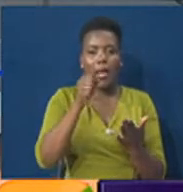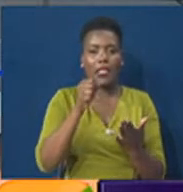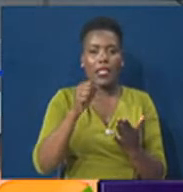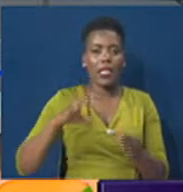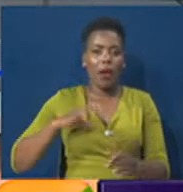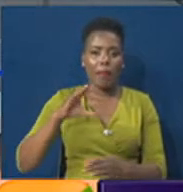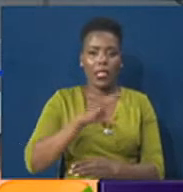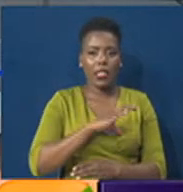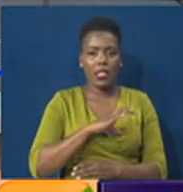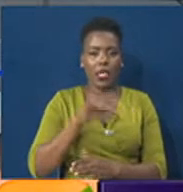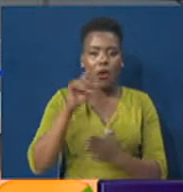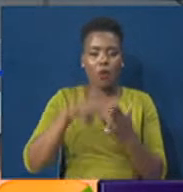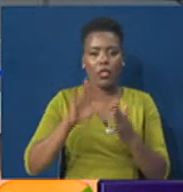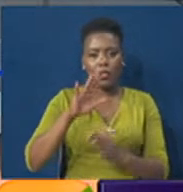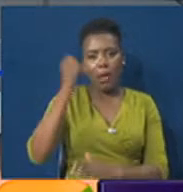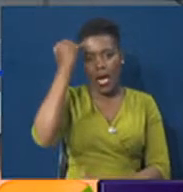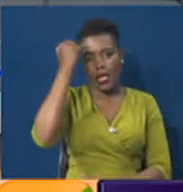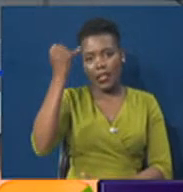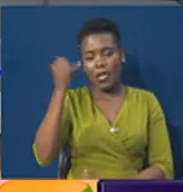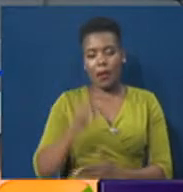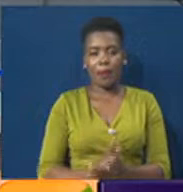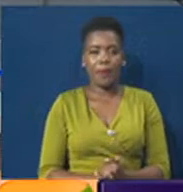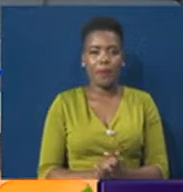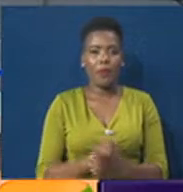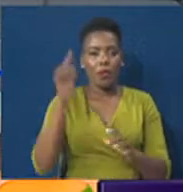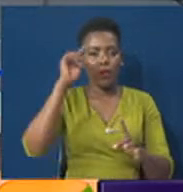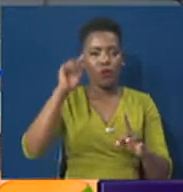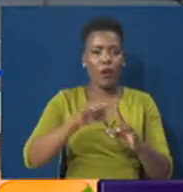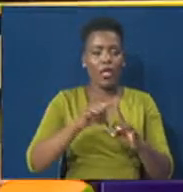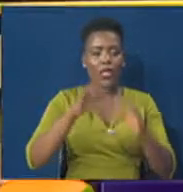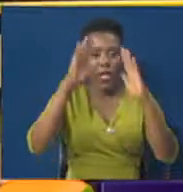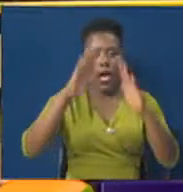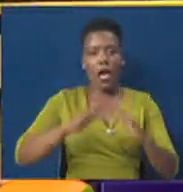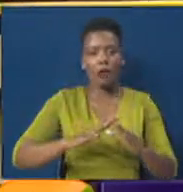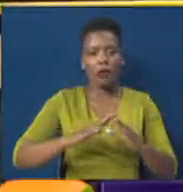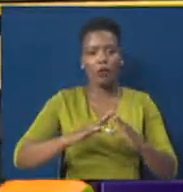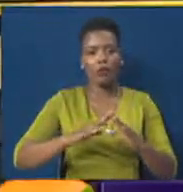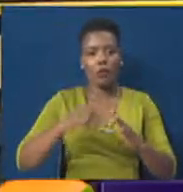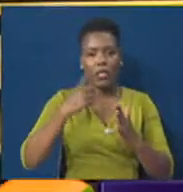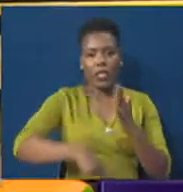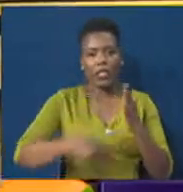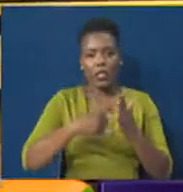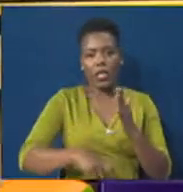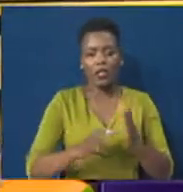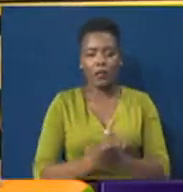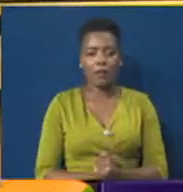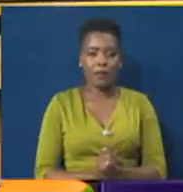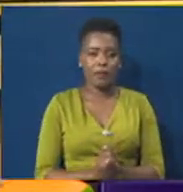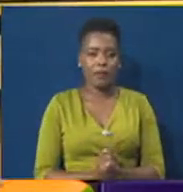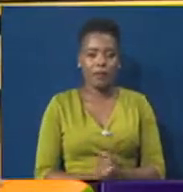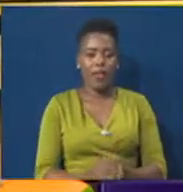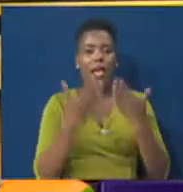your account and largely that of the opposition towards this course by the government? Thank you, Ayub.